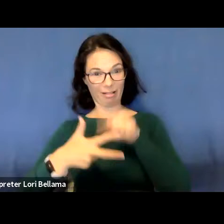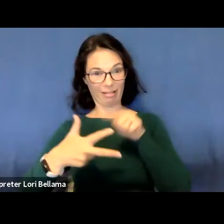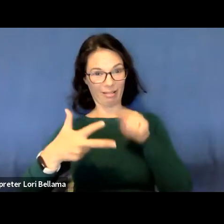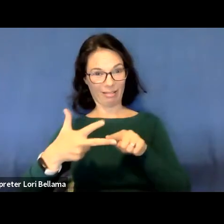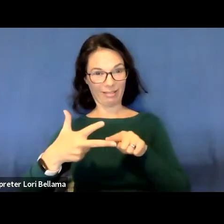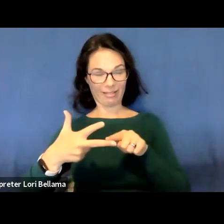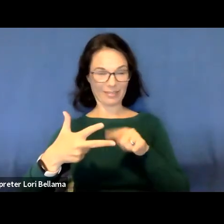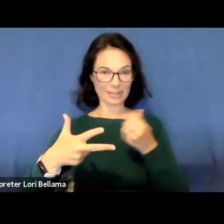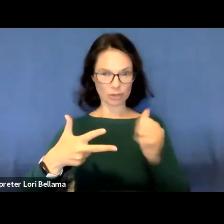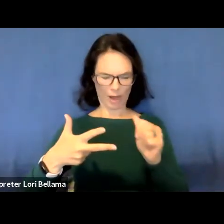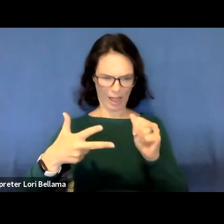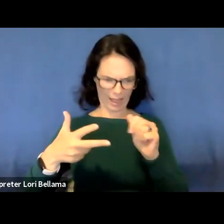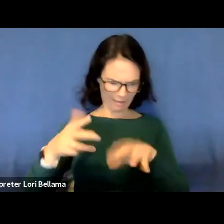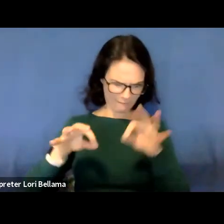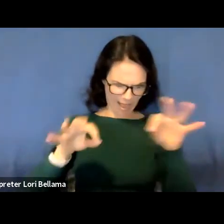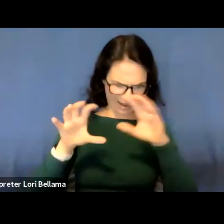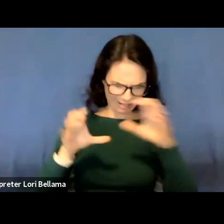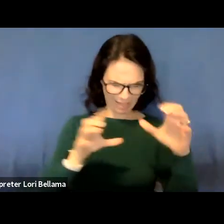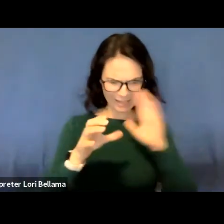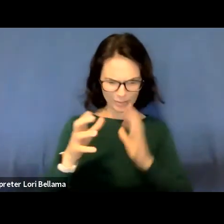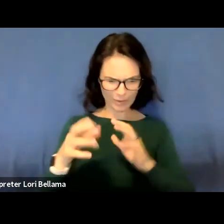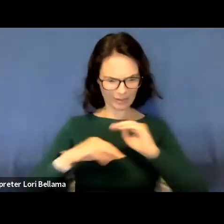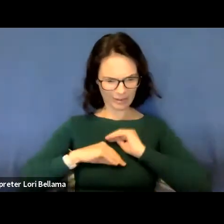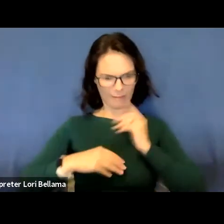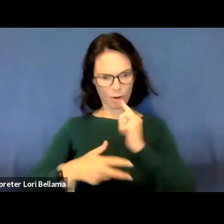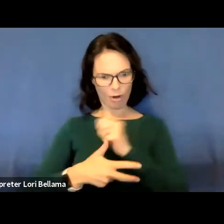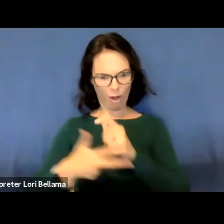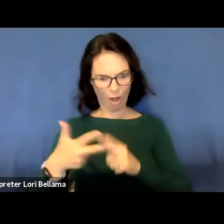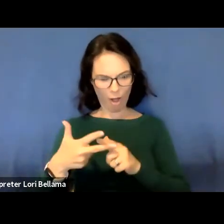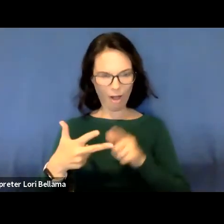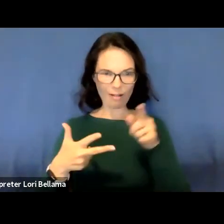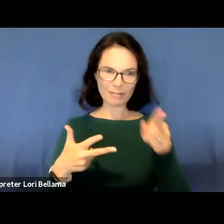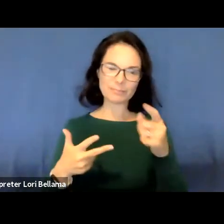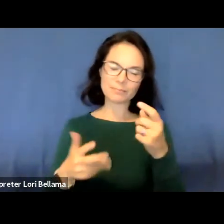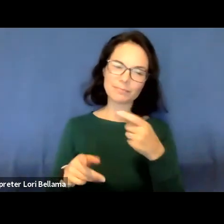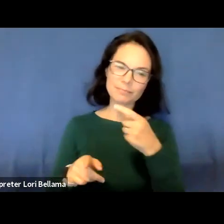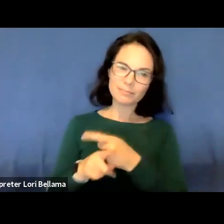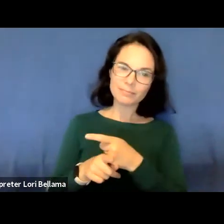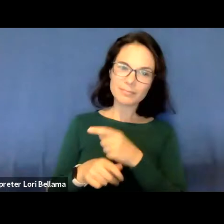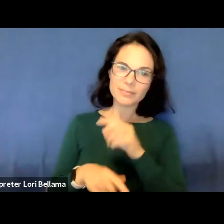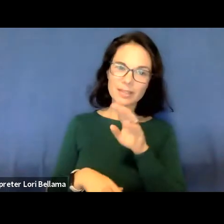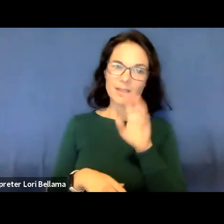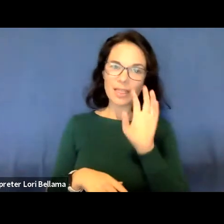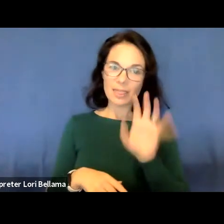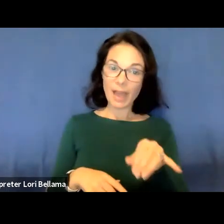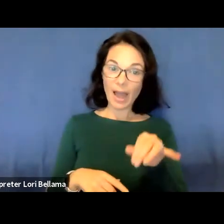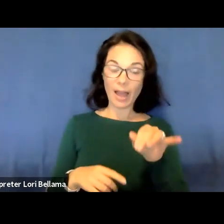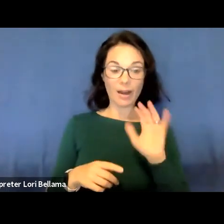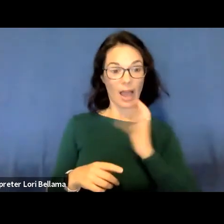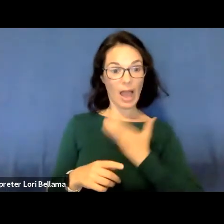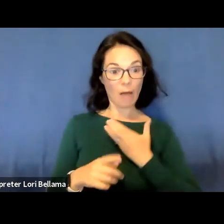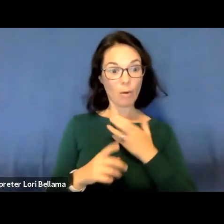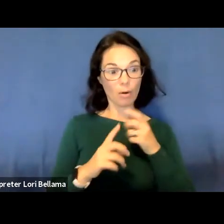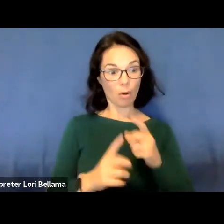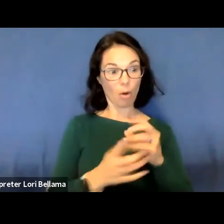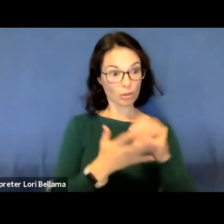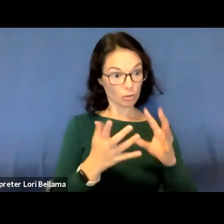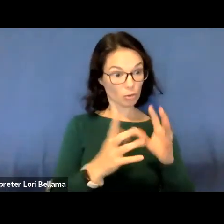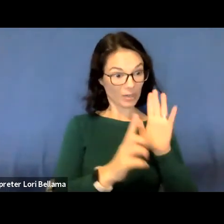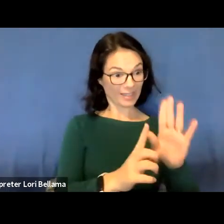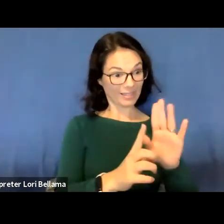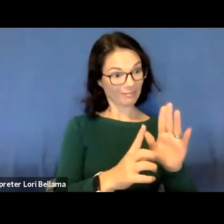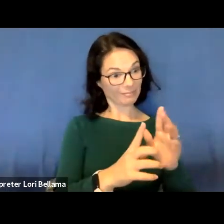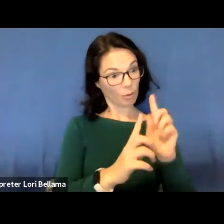packages. And so this would just kind of streamline that, Bonnie, and really put the student's goal first, and then your planning works around